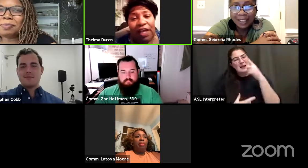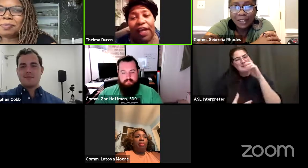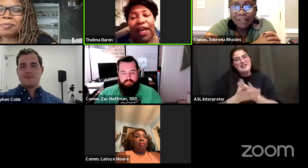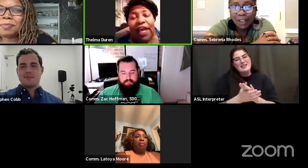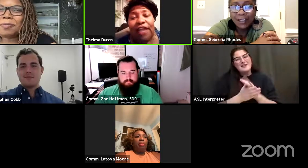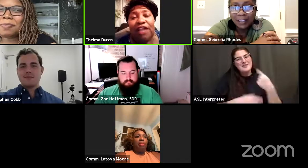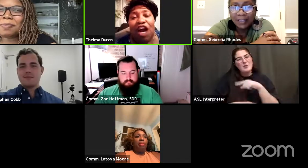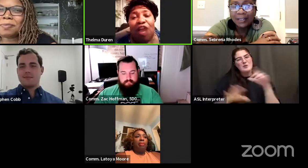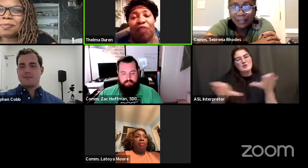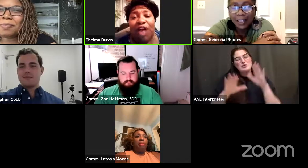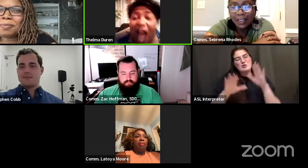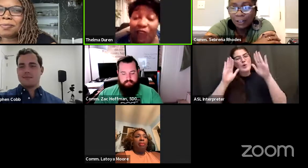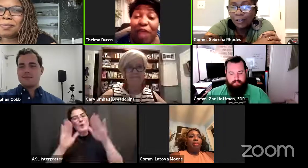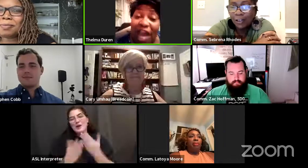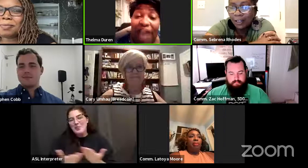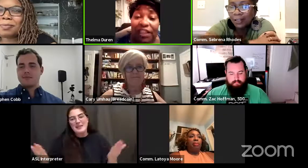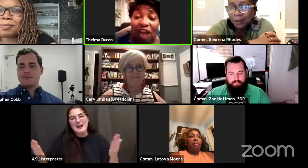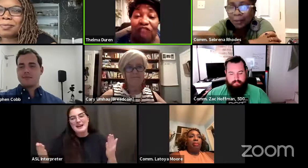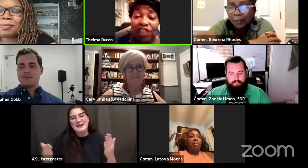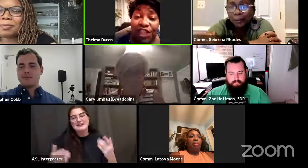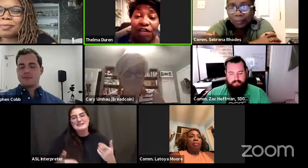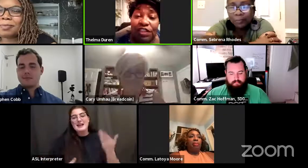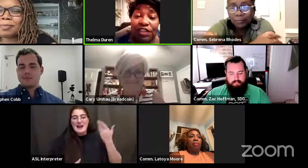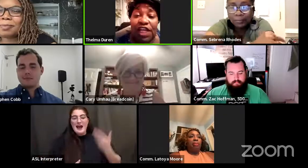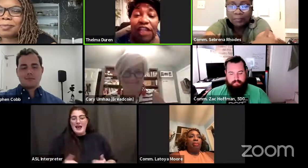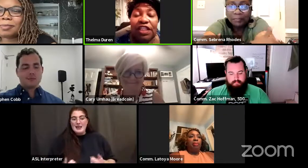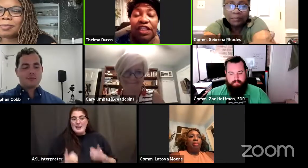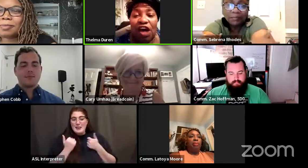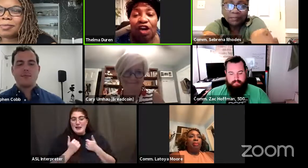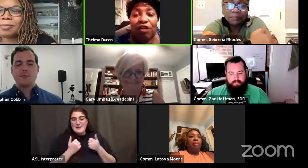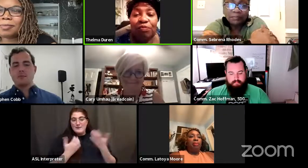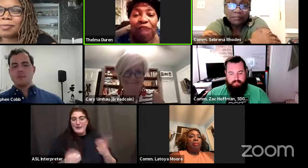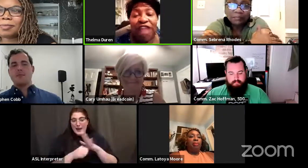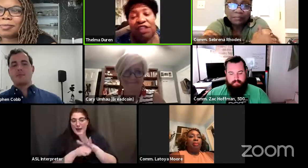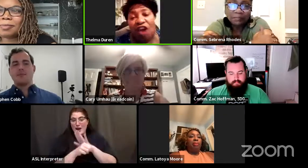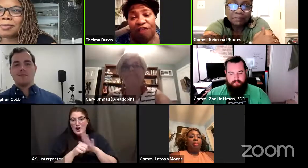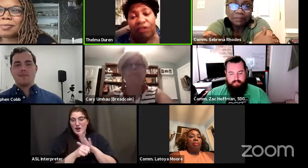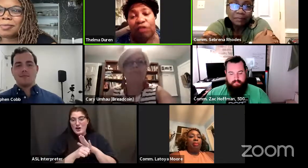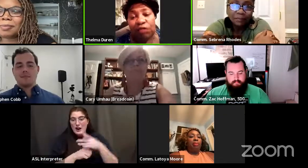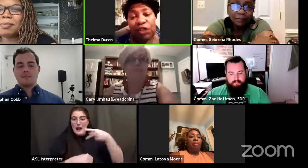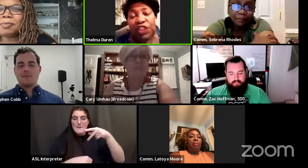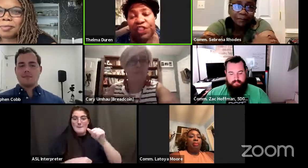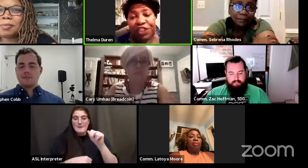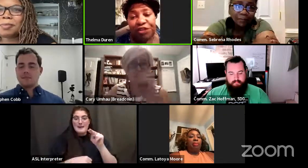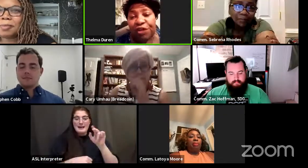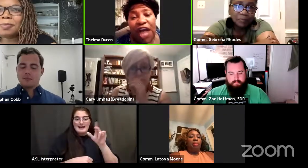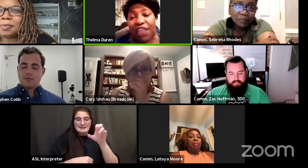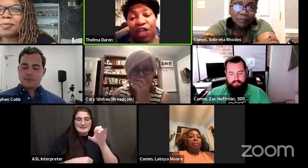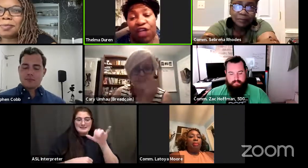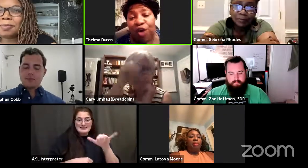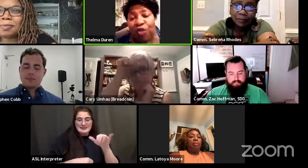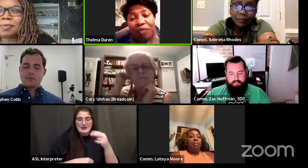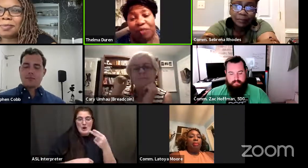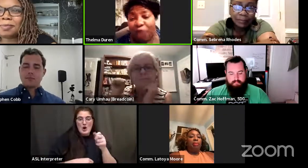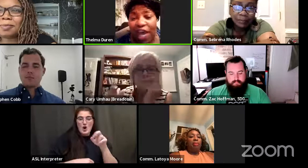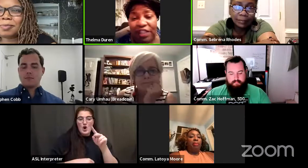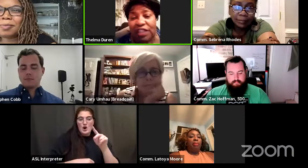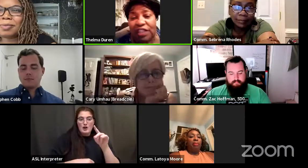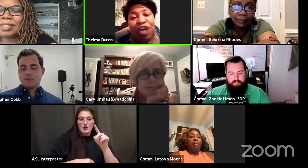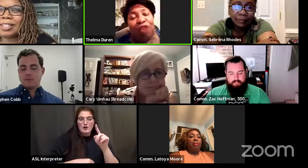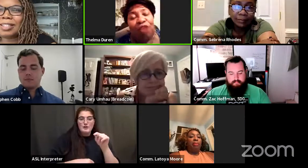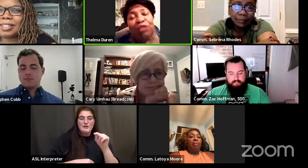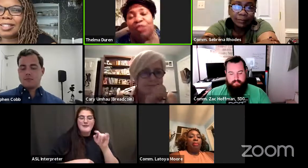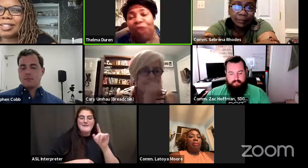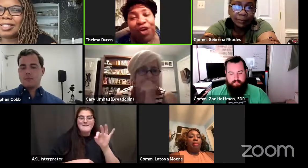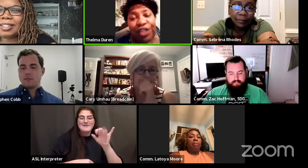things. And I'm at Carver Terrace in the Patsy Hartfield Community Center. I did work with Miss